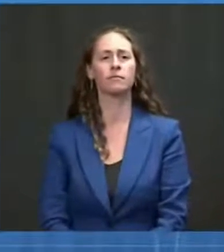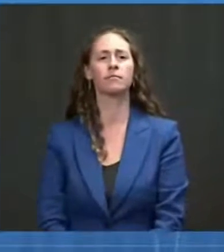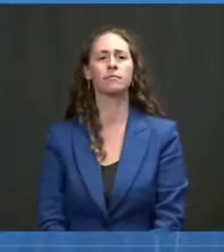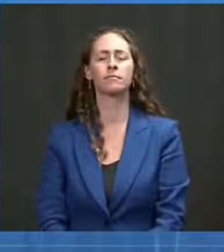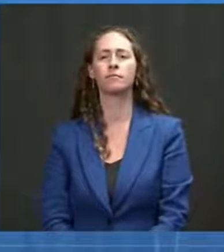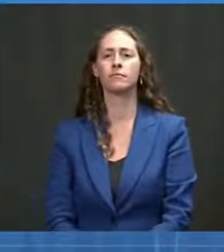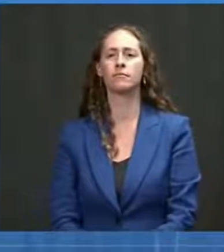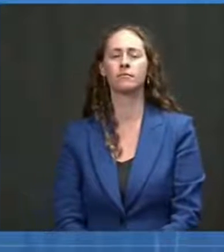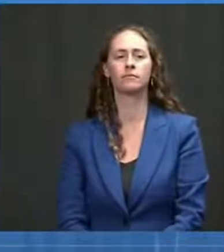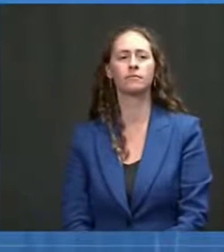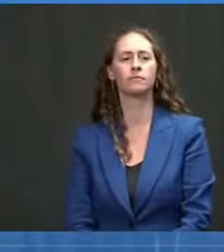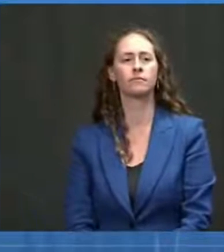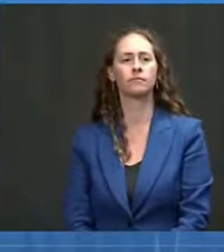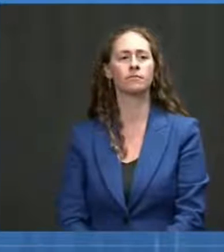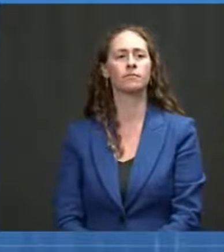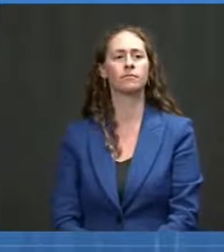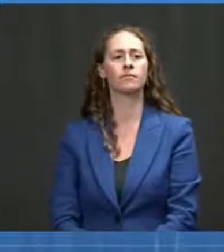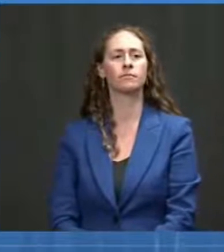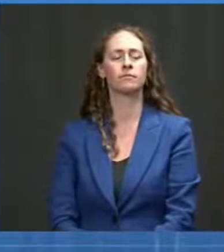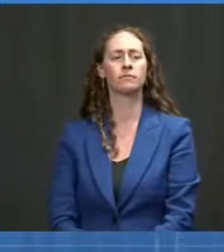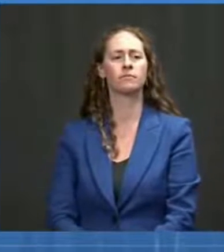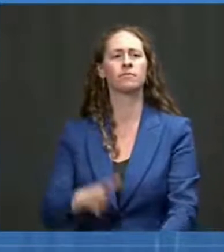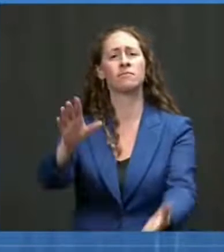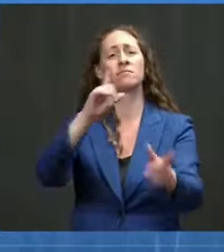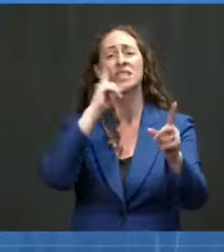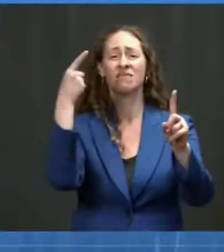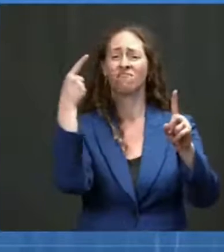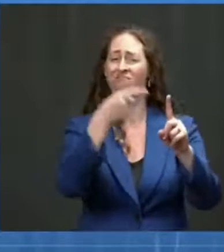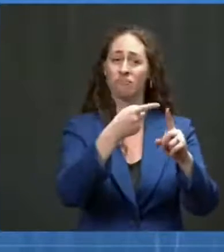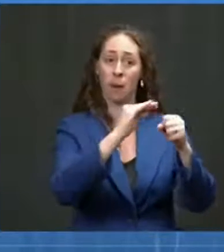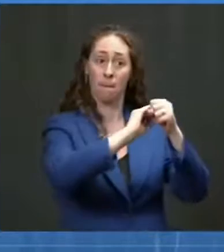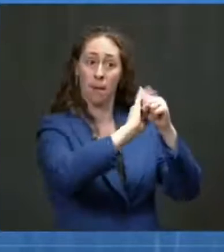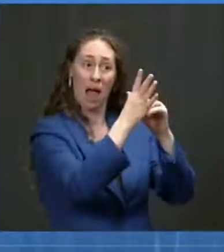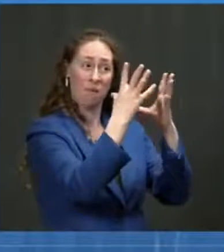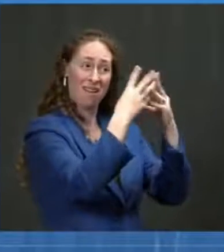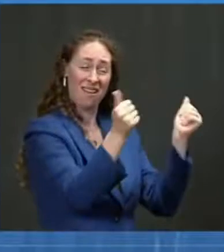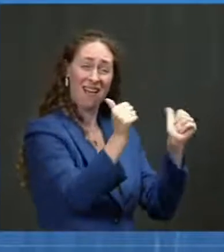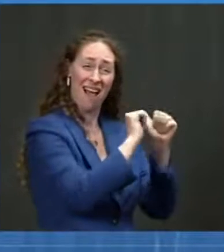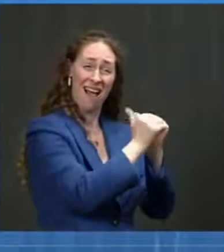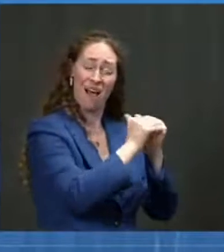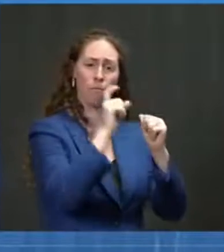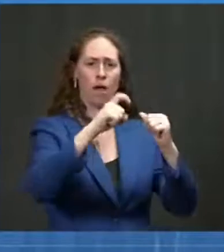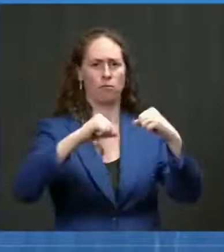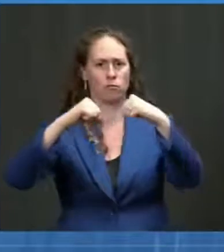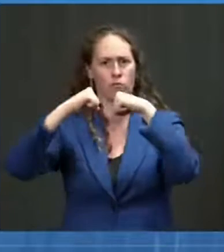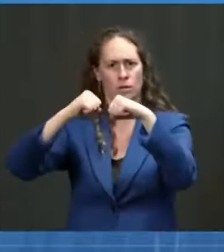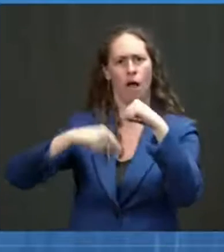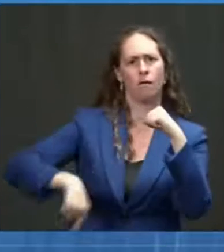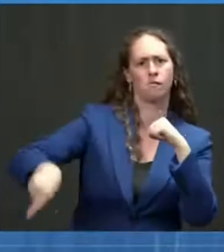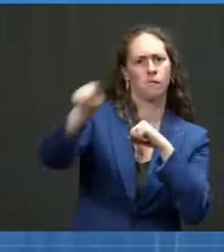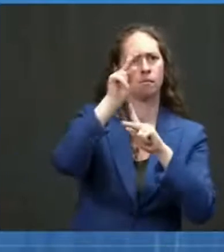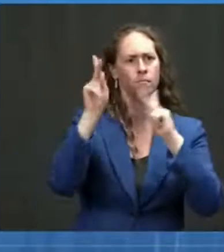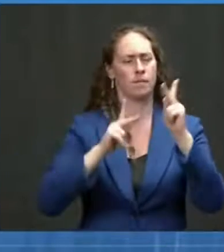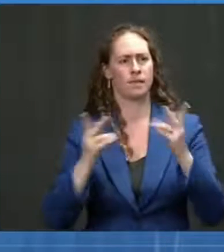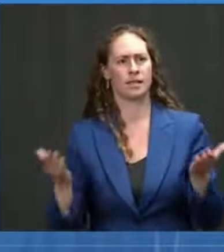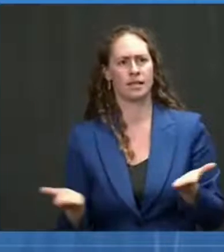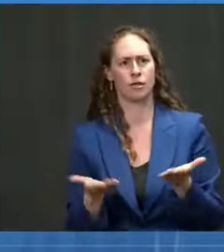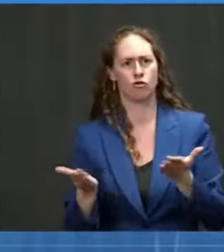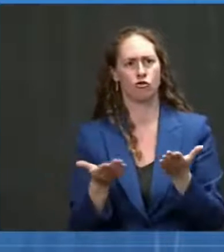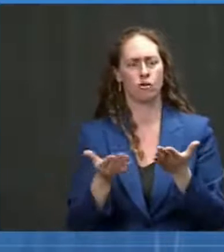this pandemic, we have to protect the American people, and we have to continue to do more and more to vaccinate the